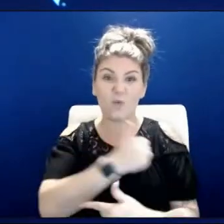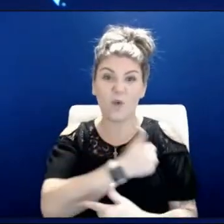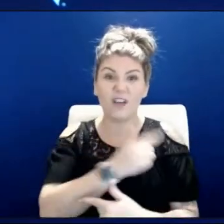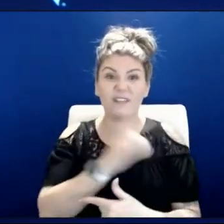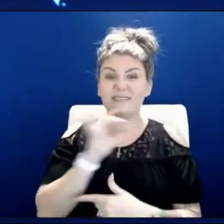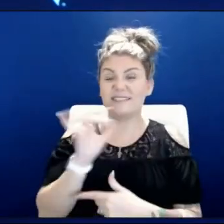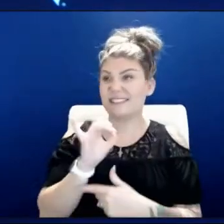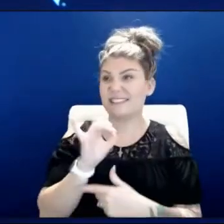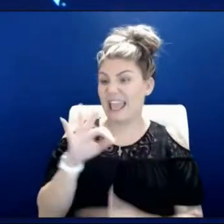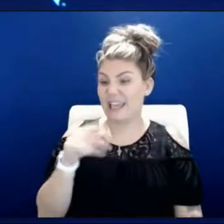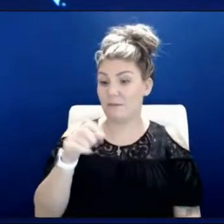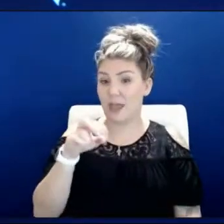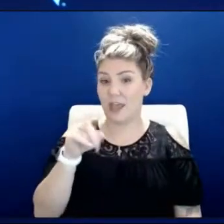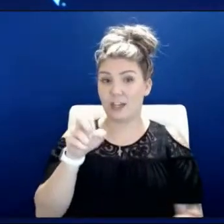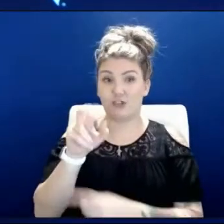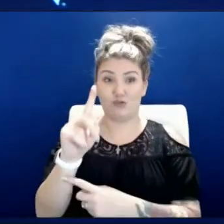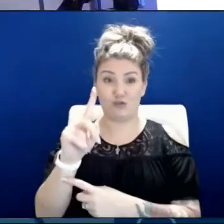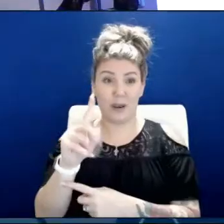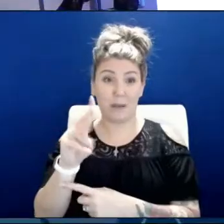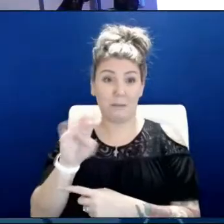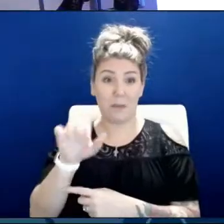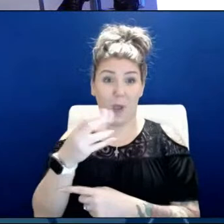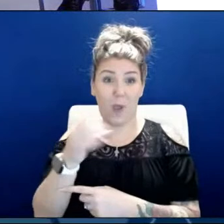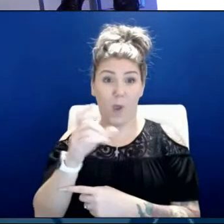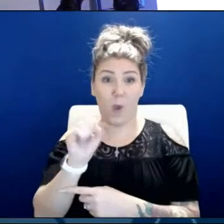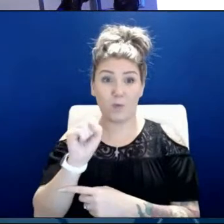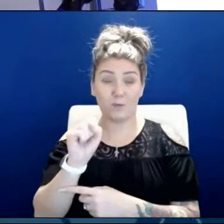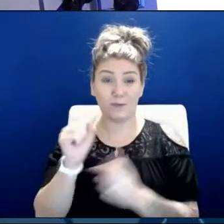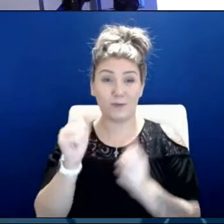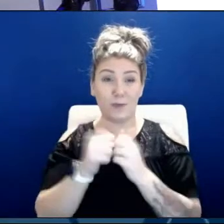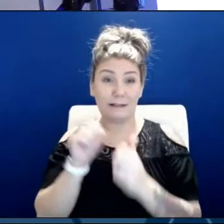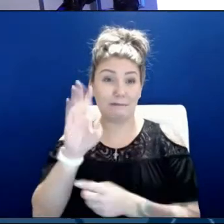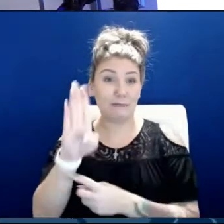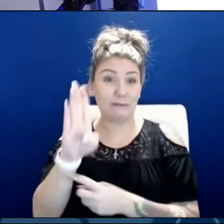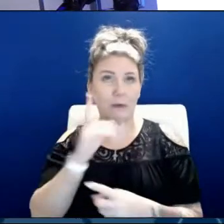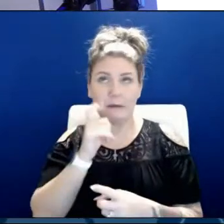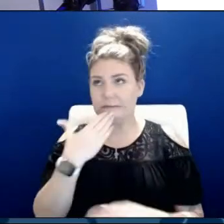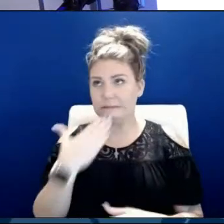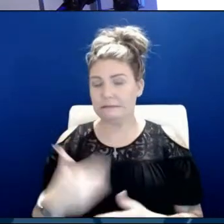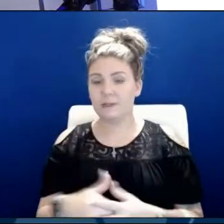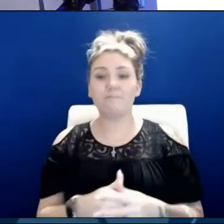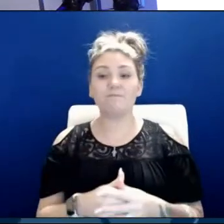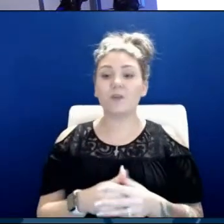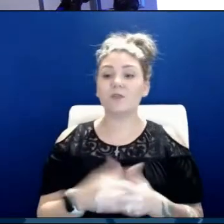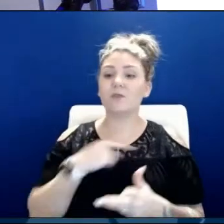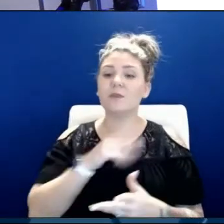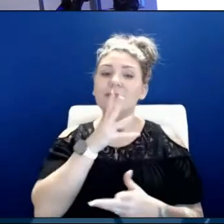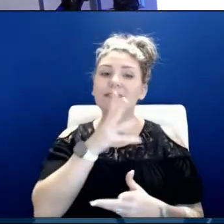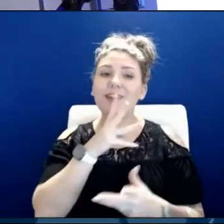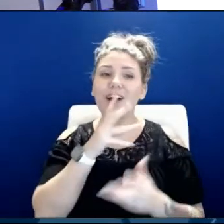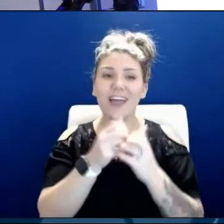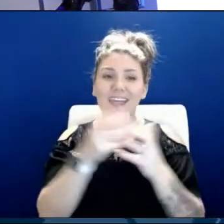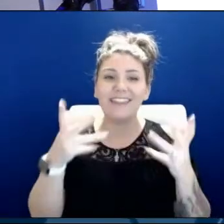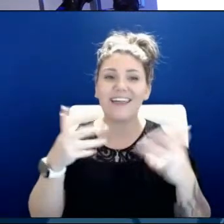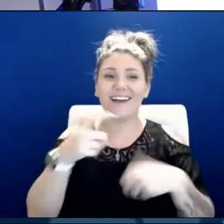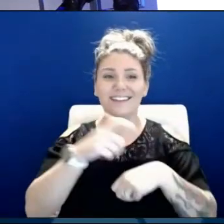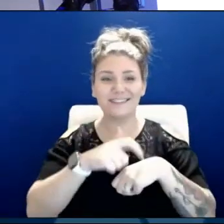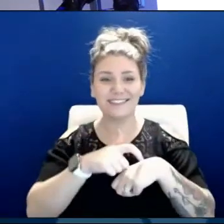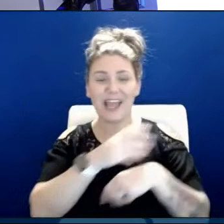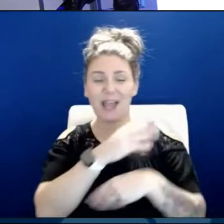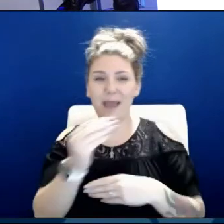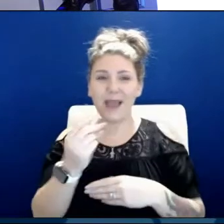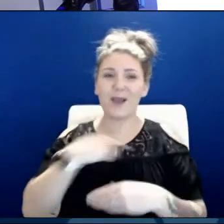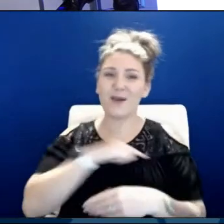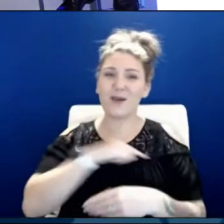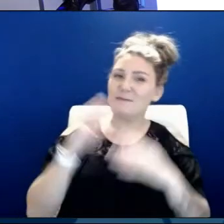well. Okay, Jess, we've been talking a long time, and hopefully it has been of interest to our inaugural class, and hopefully we've been good